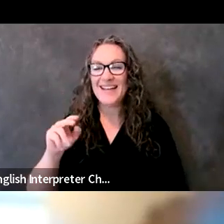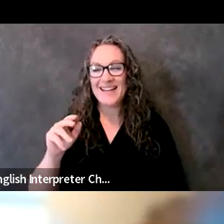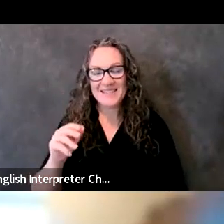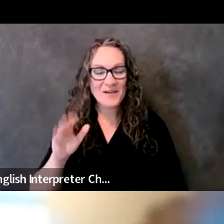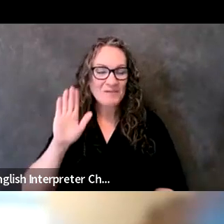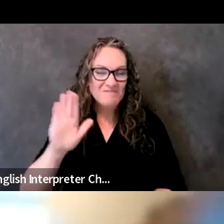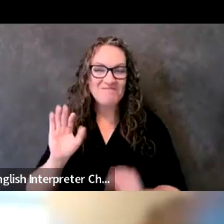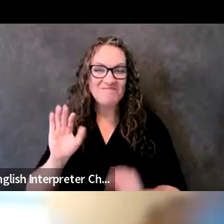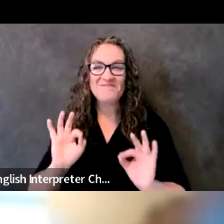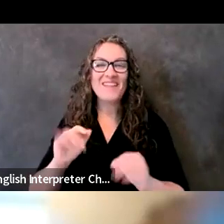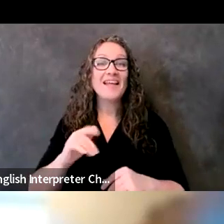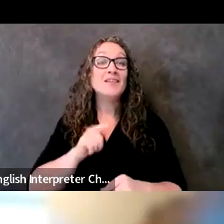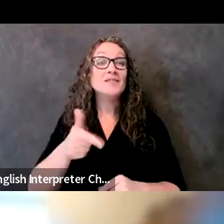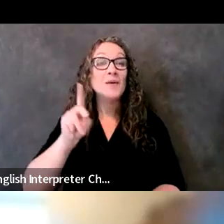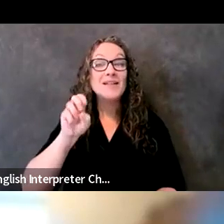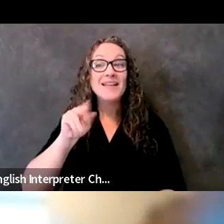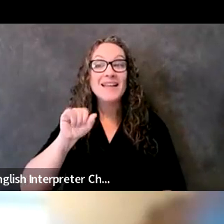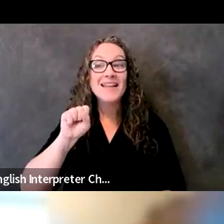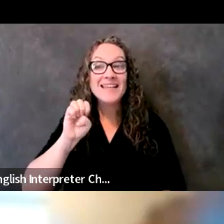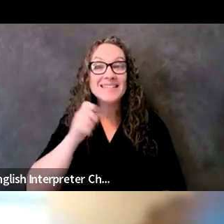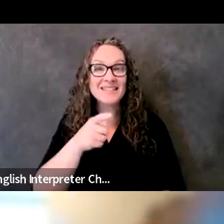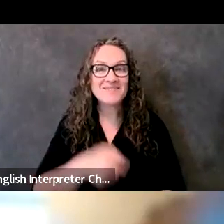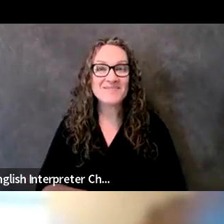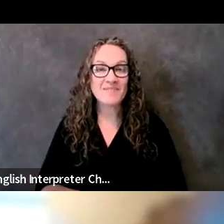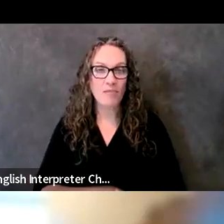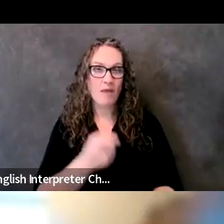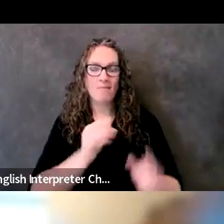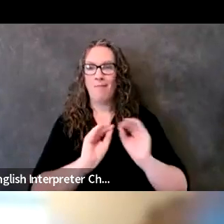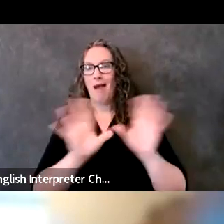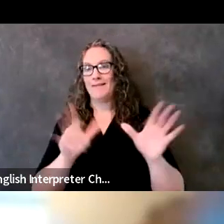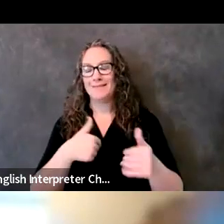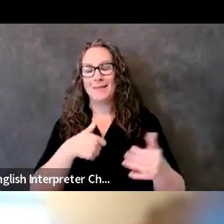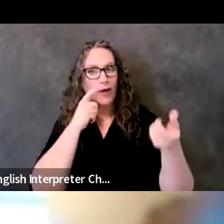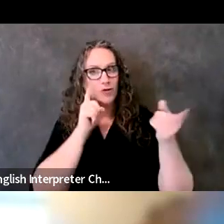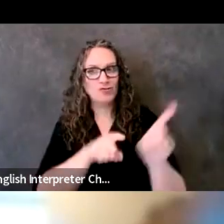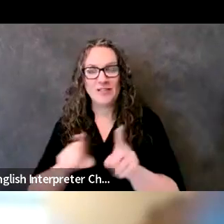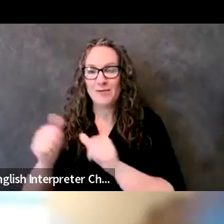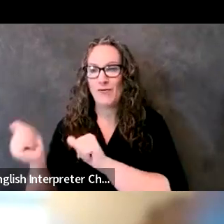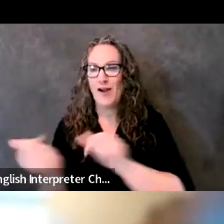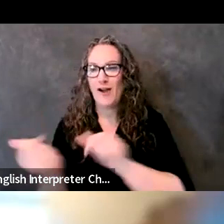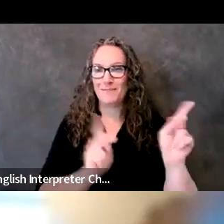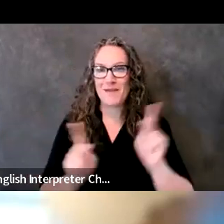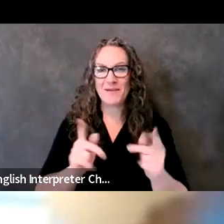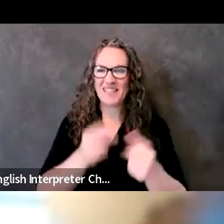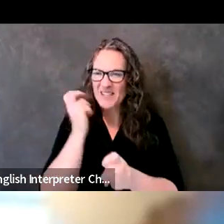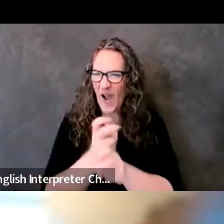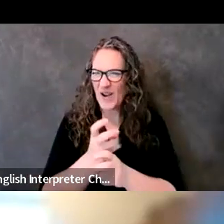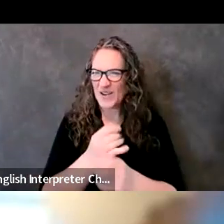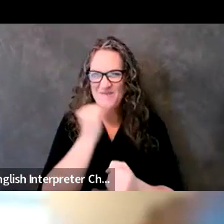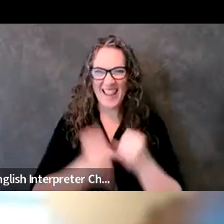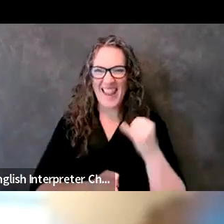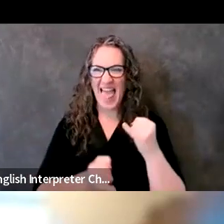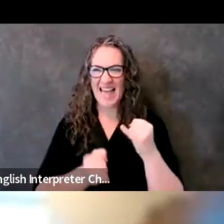to you. So I obviously agree with everything everybody said. It's always hardest to go last in one of these